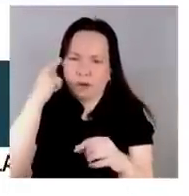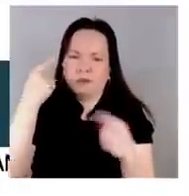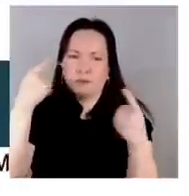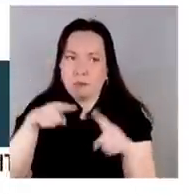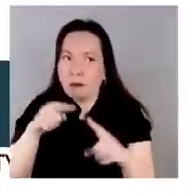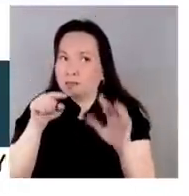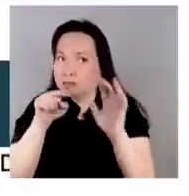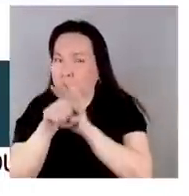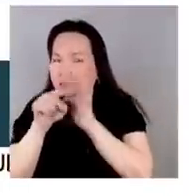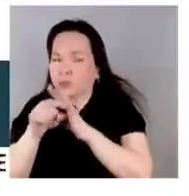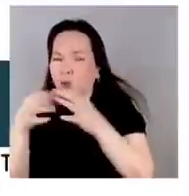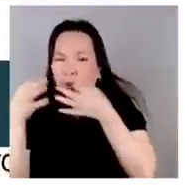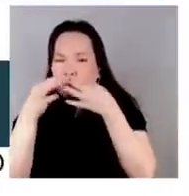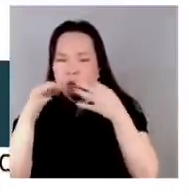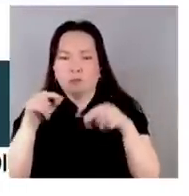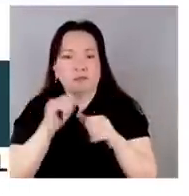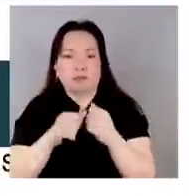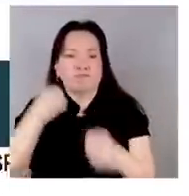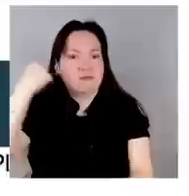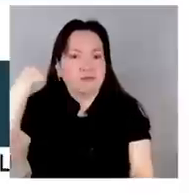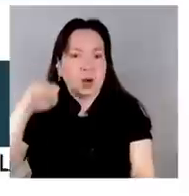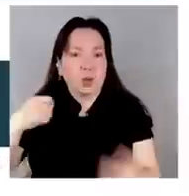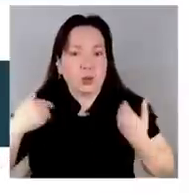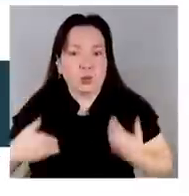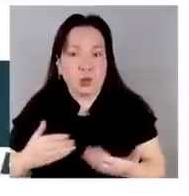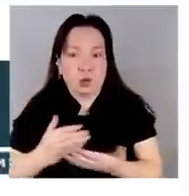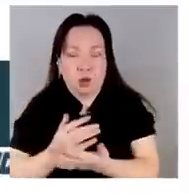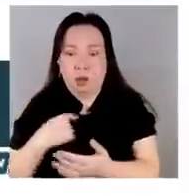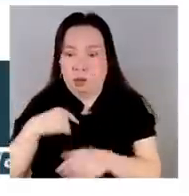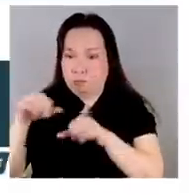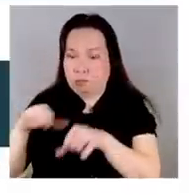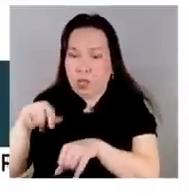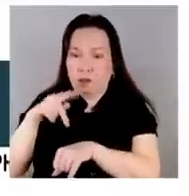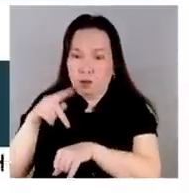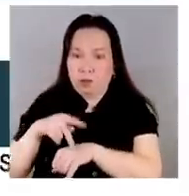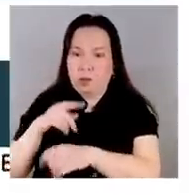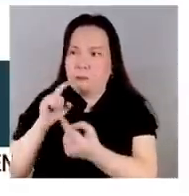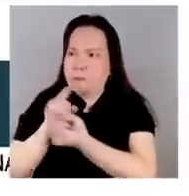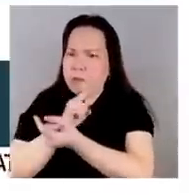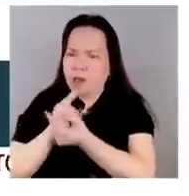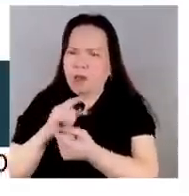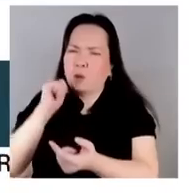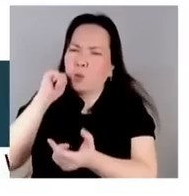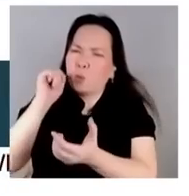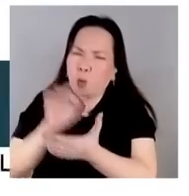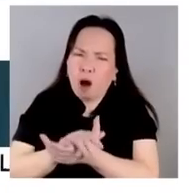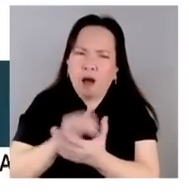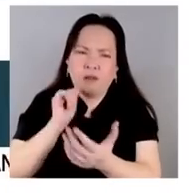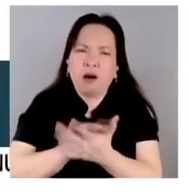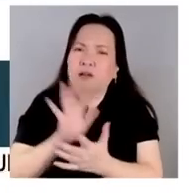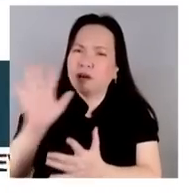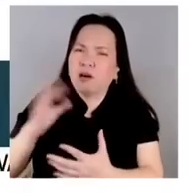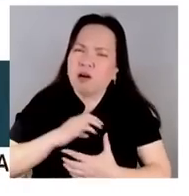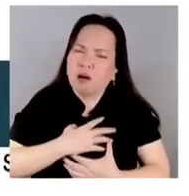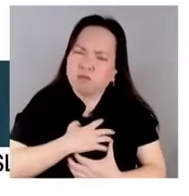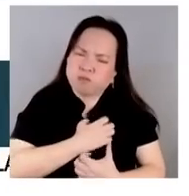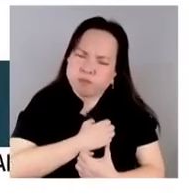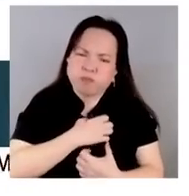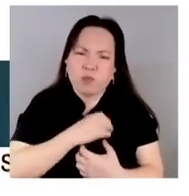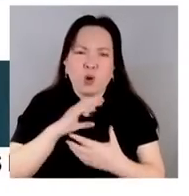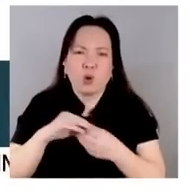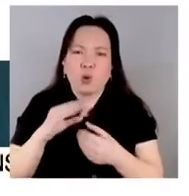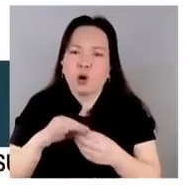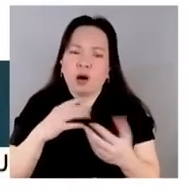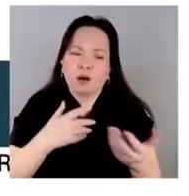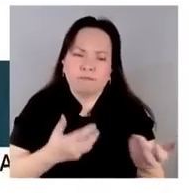I mean, these are crimes against humanity. In my time here in the Philippines, I've met with widows who've shared heartbreaking stories of how they'd had to collect